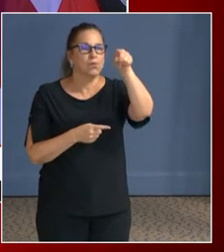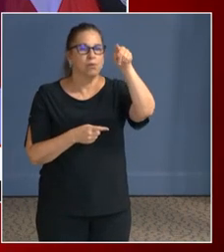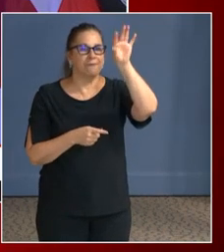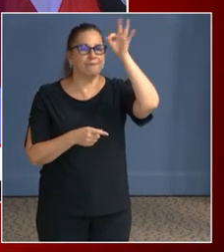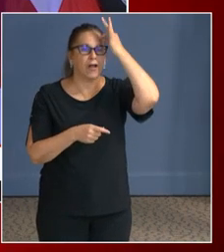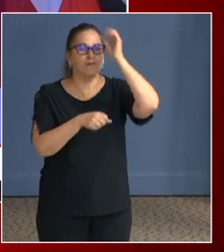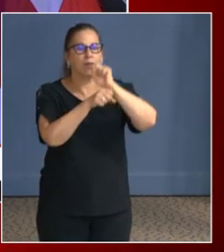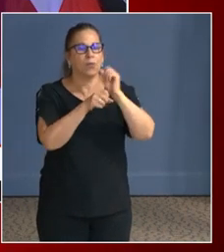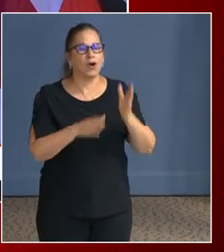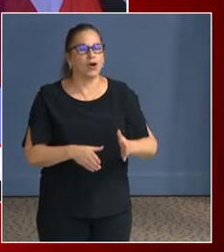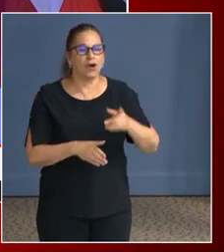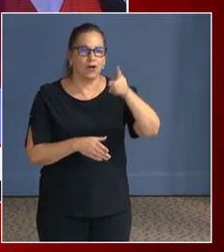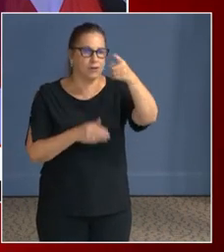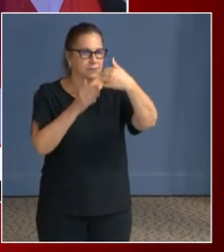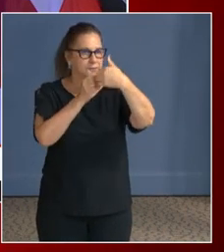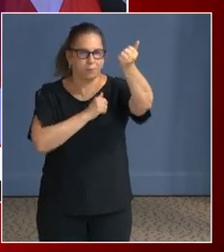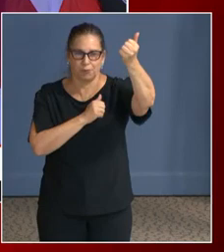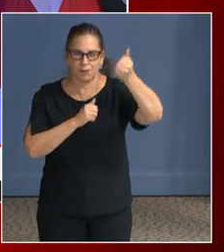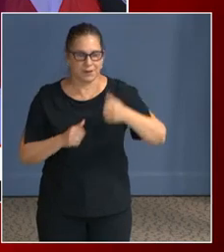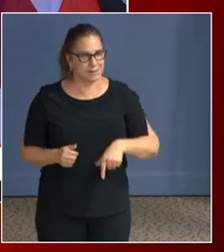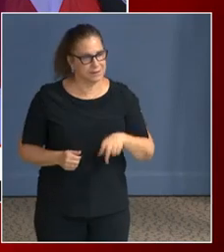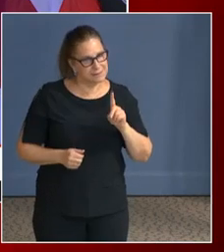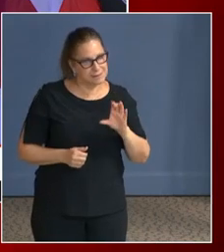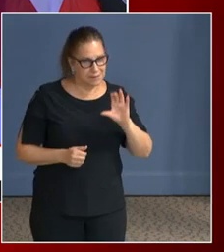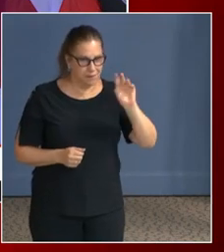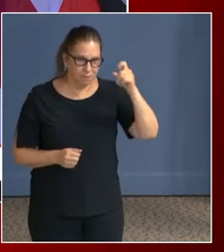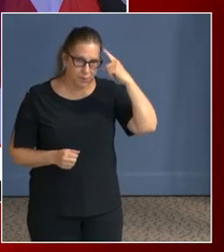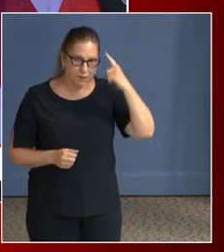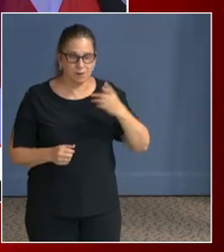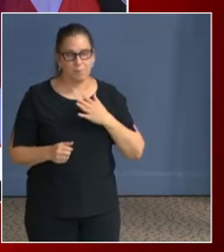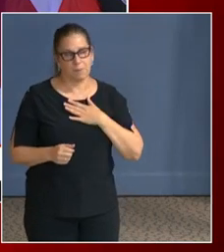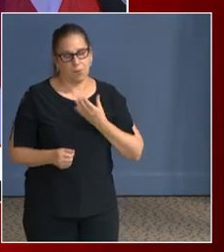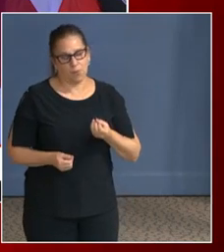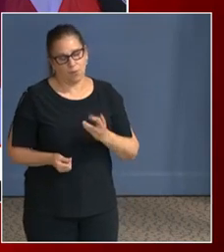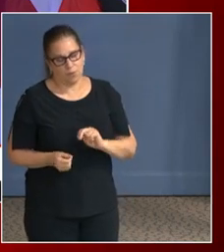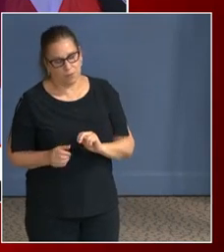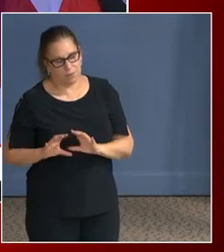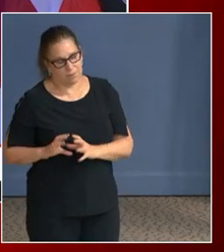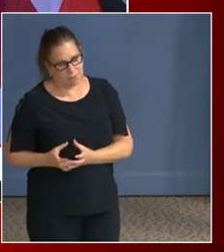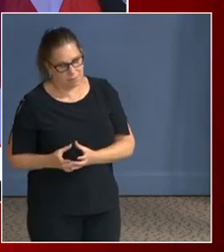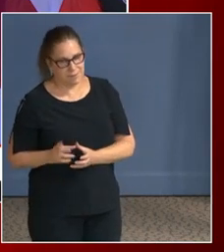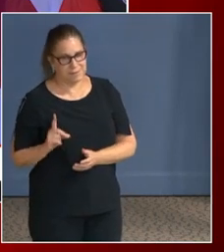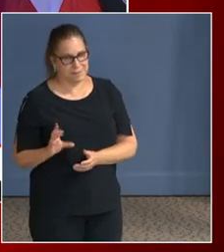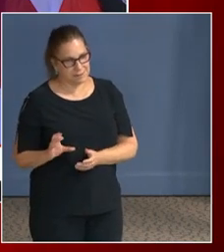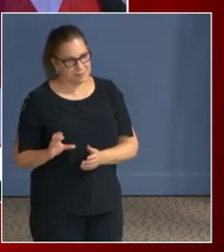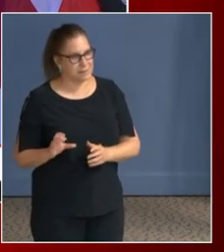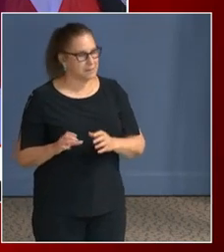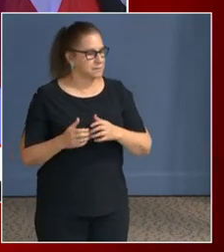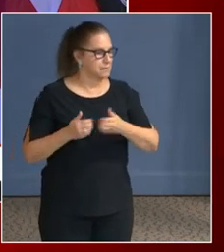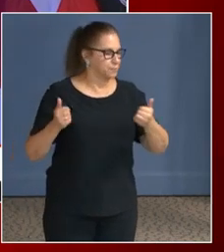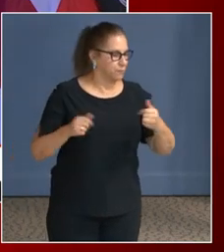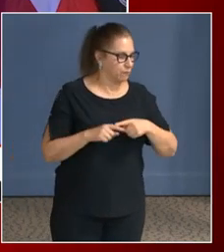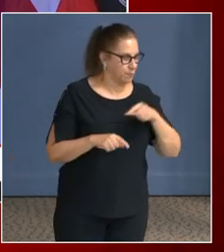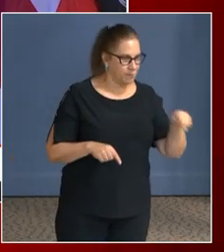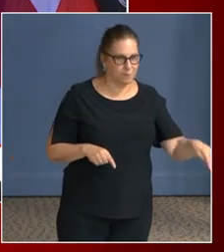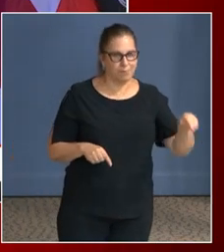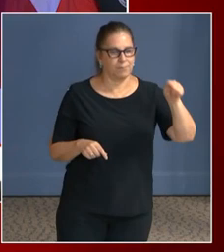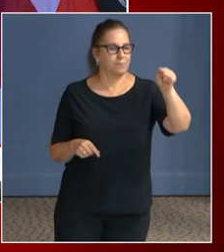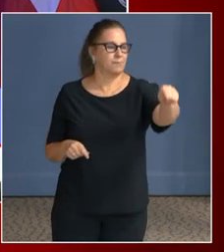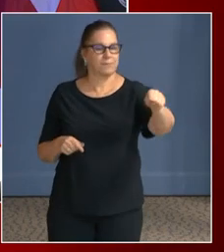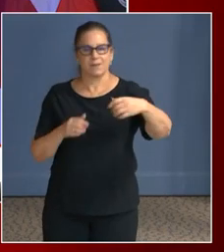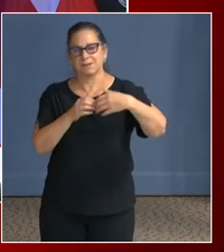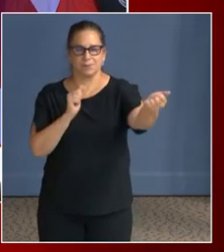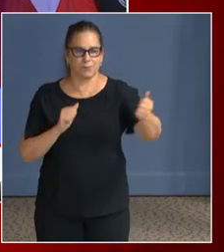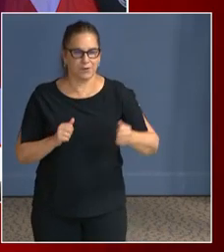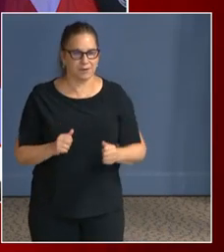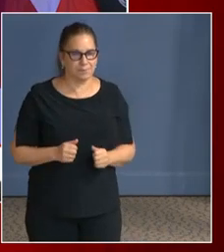or DC government workers, because we have our own family leave program. So bottom line, I think that